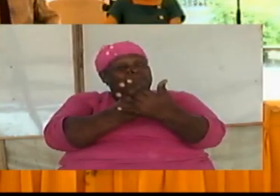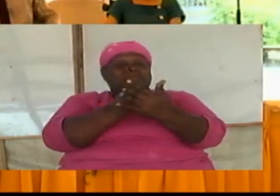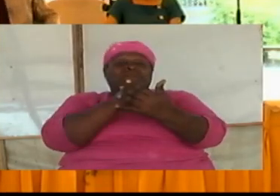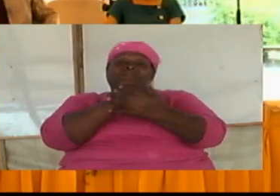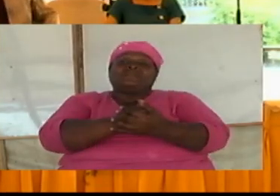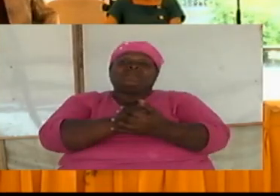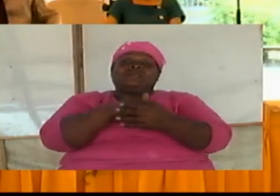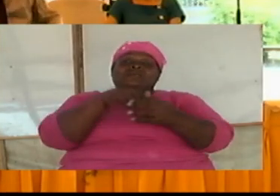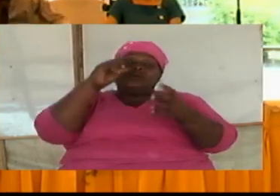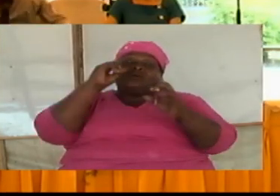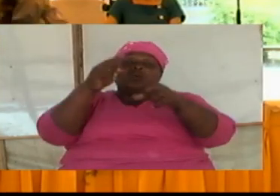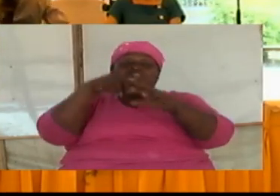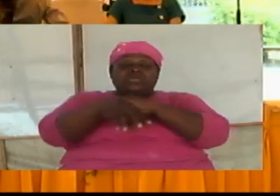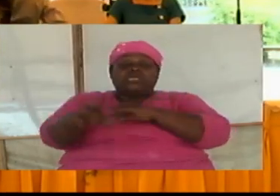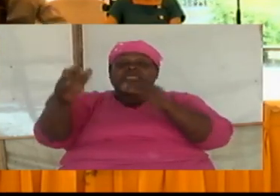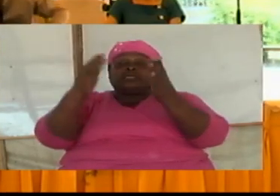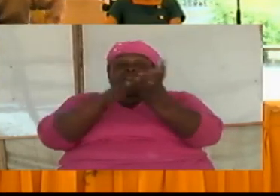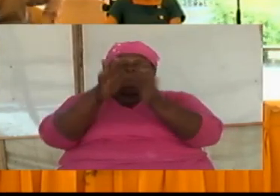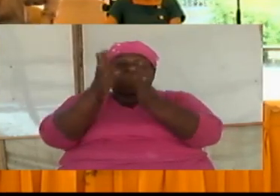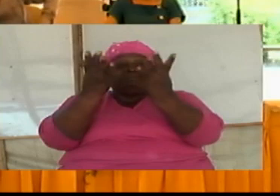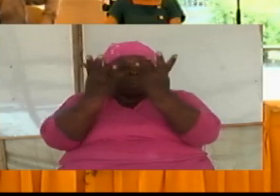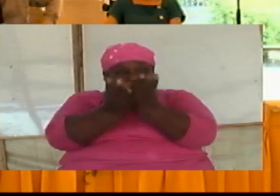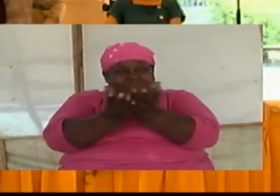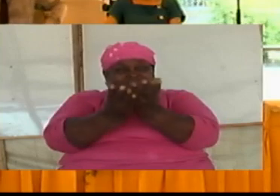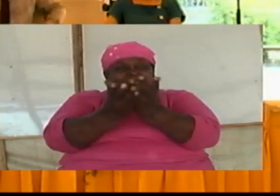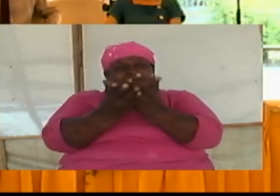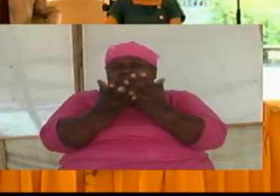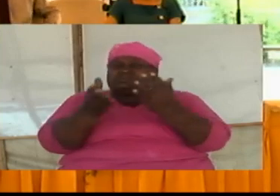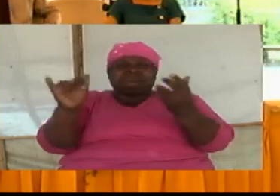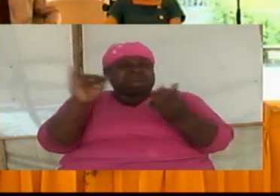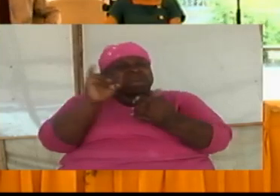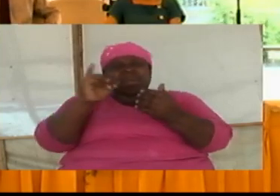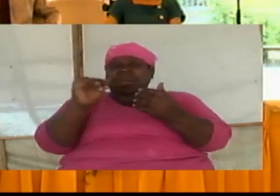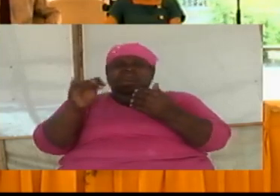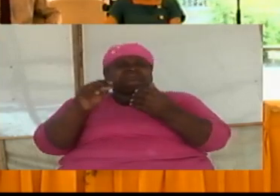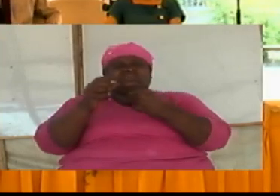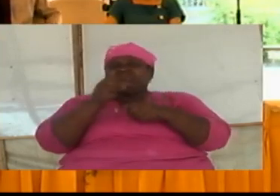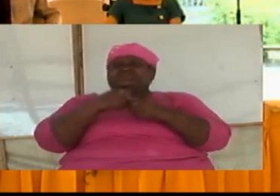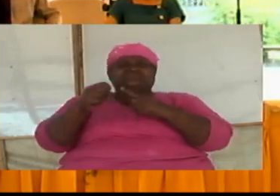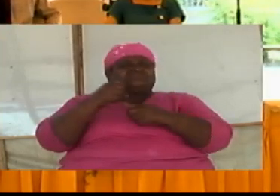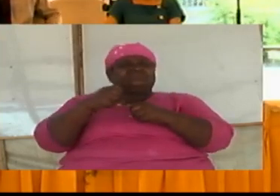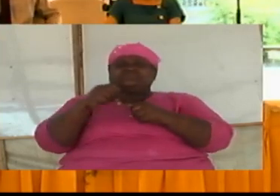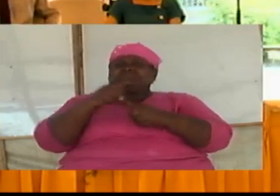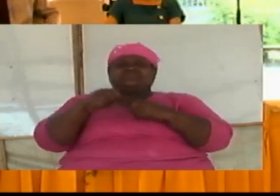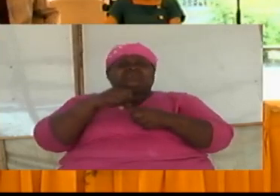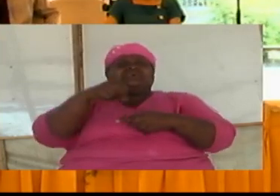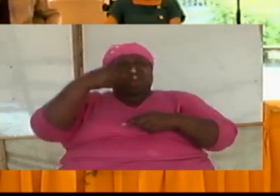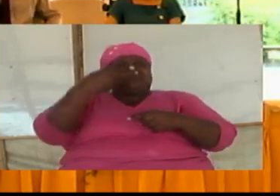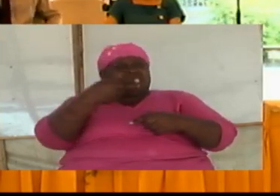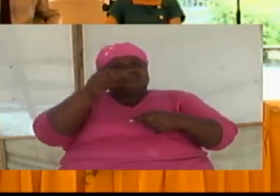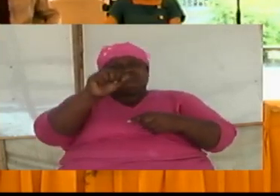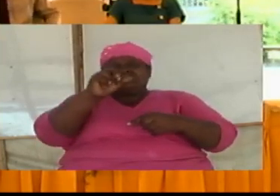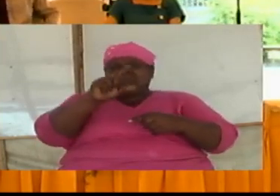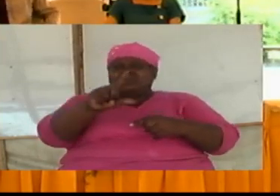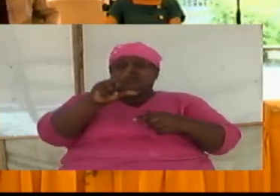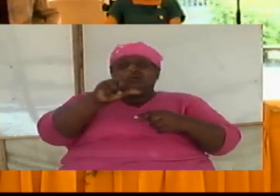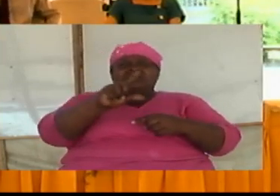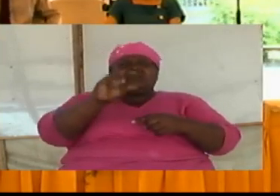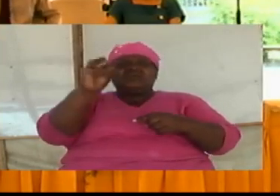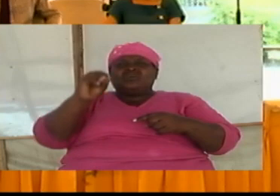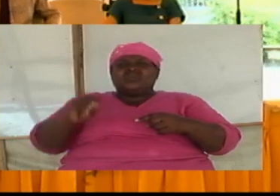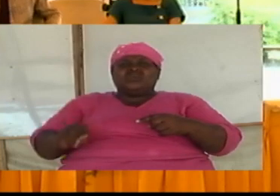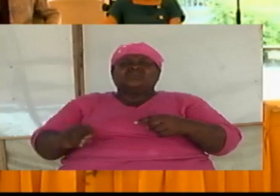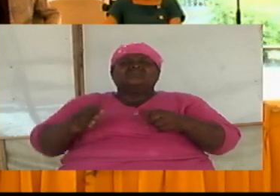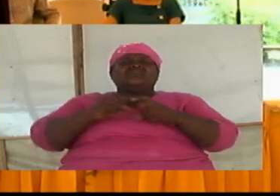book of Joshua, we see a similar situation where there was a harlot called Rahab who hid